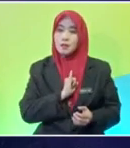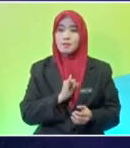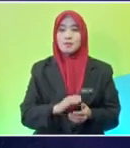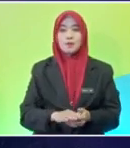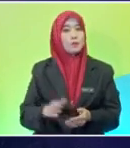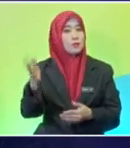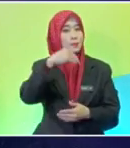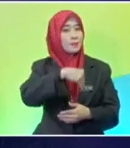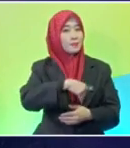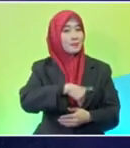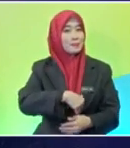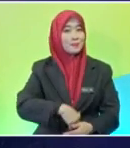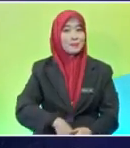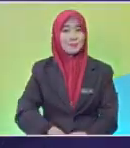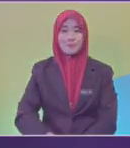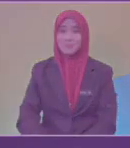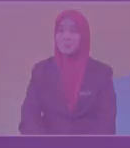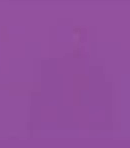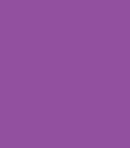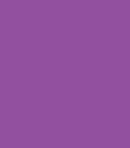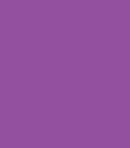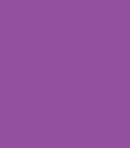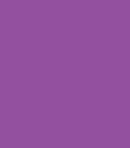go. Come on.